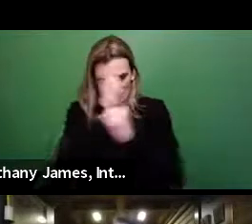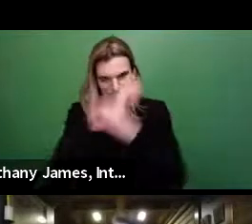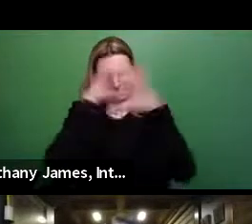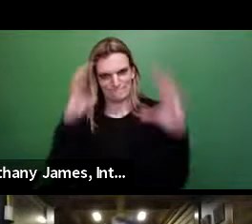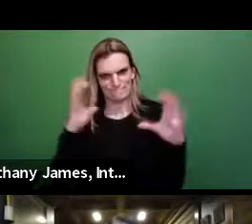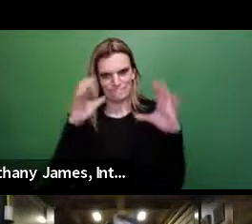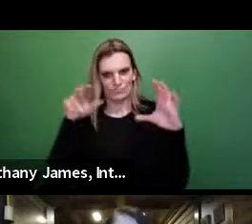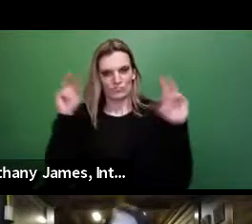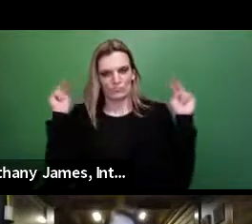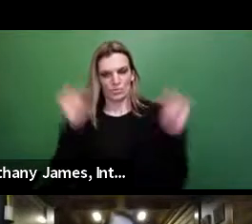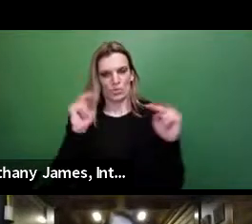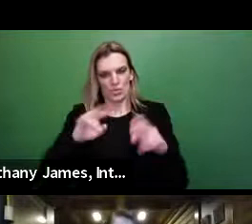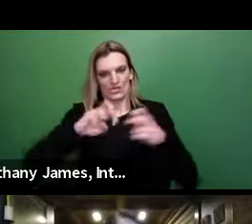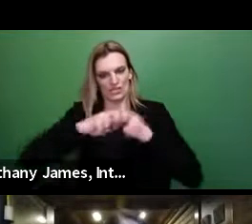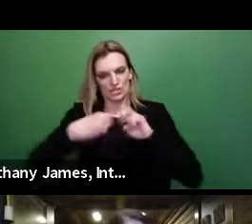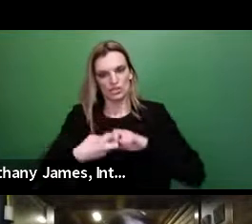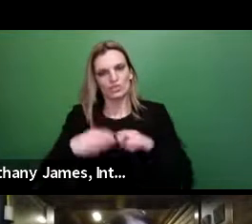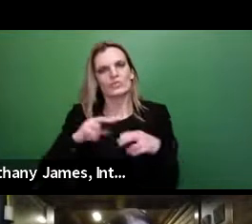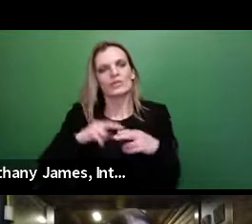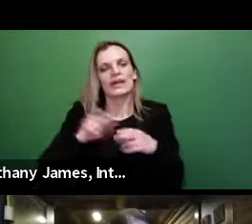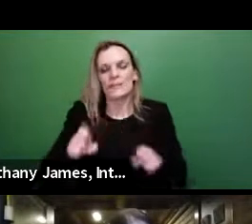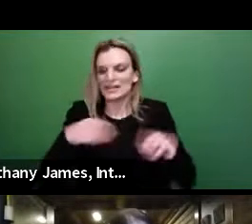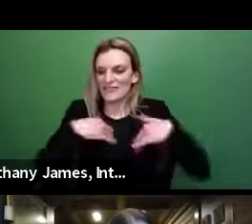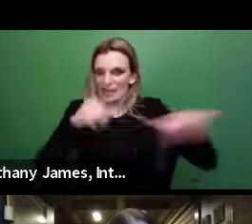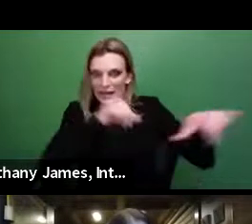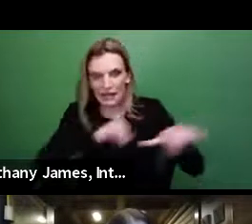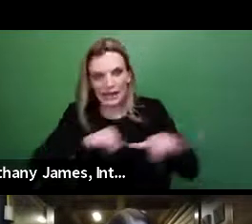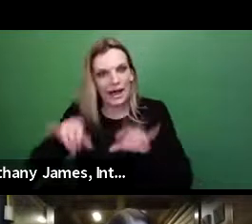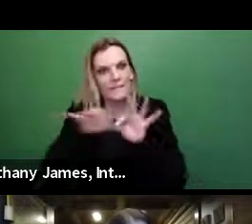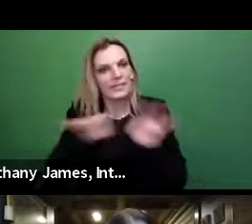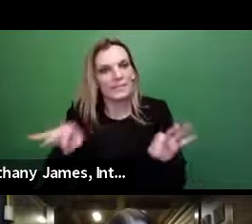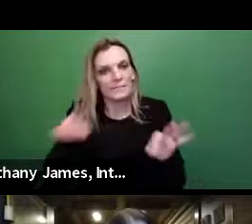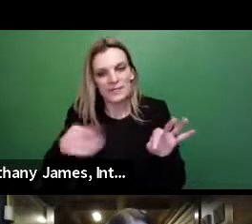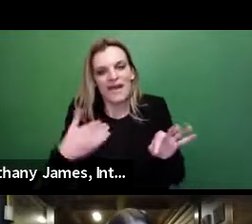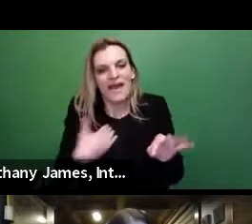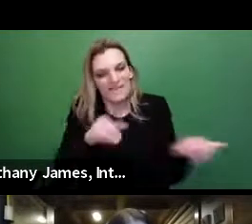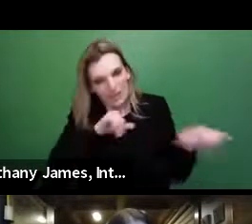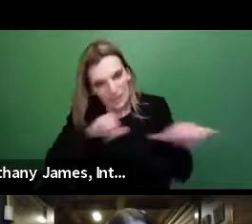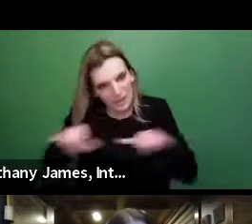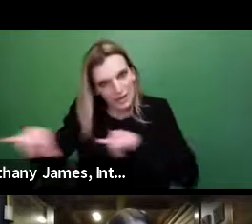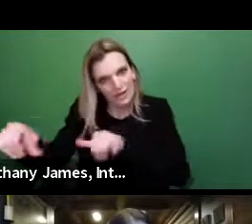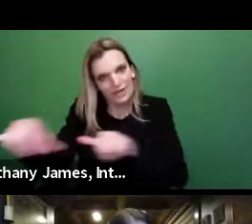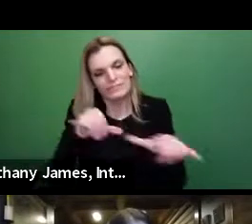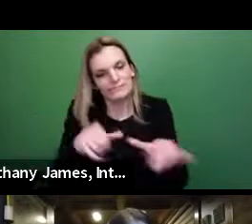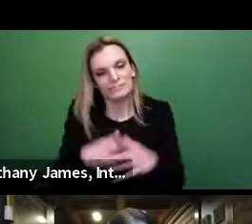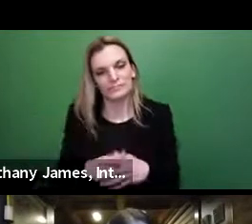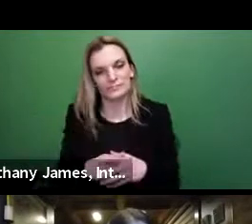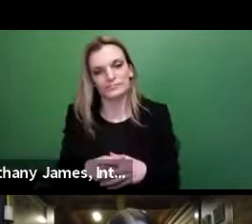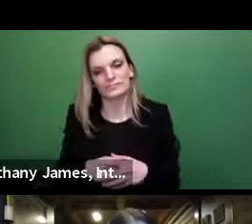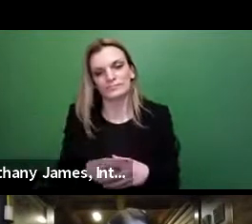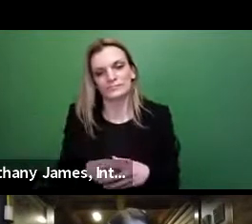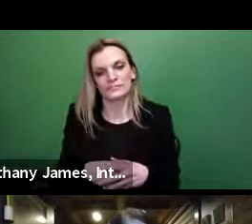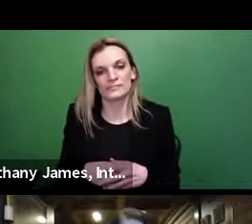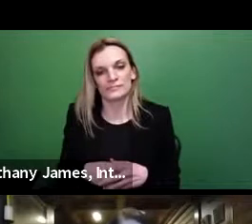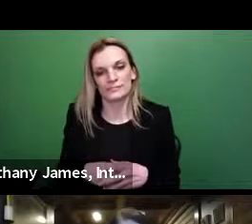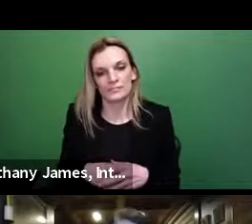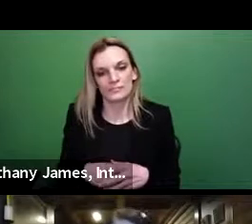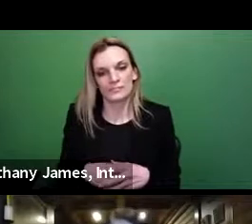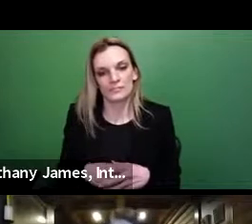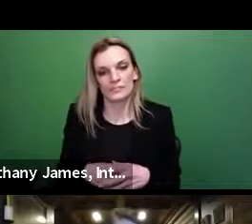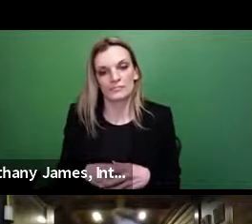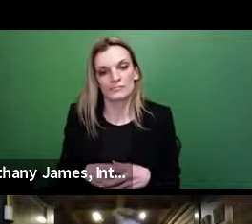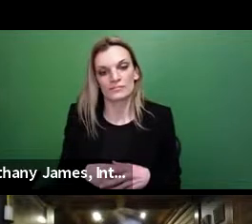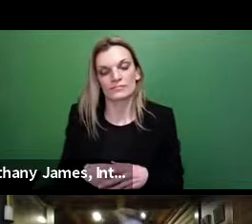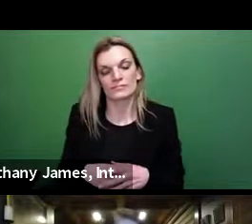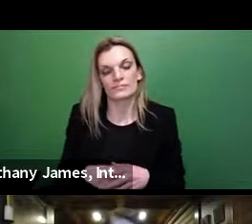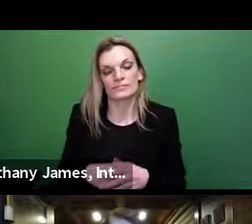with across all of our committees. And then as we're able to, whenever we can share those learning opportunities